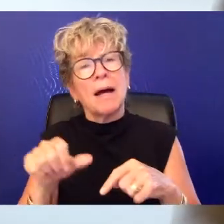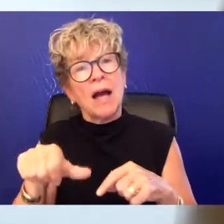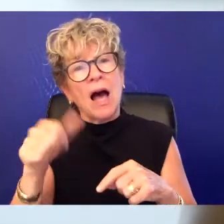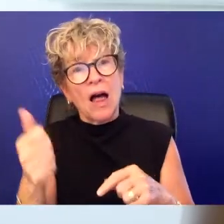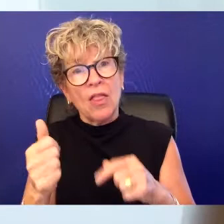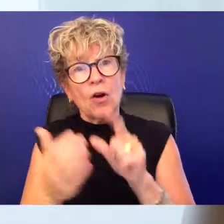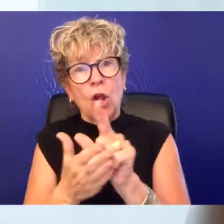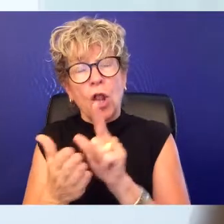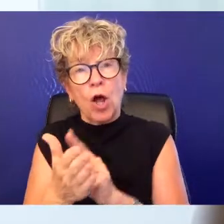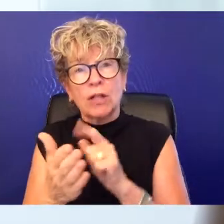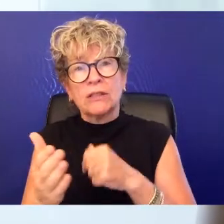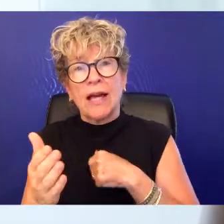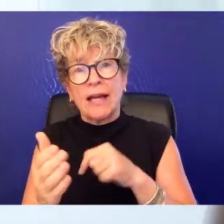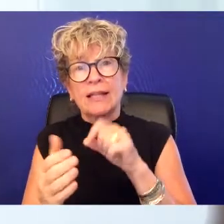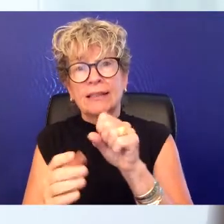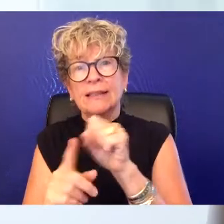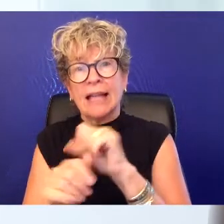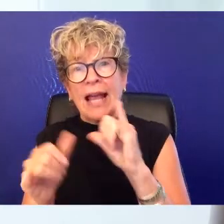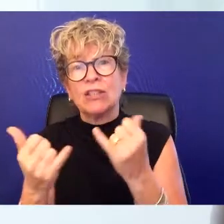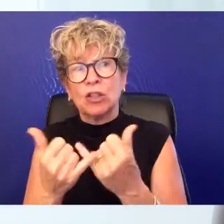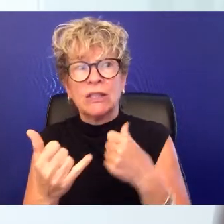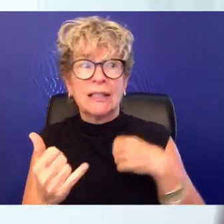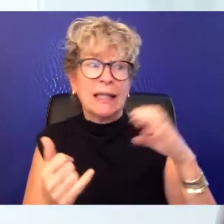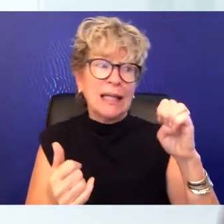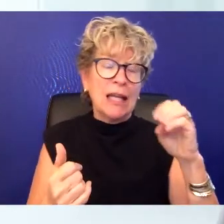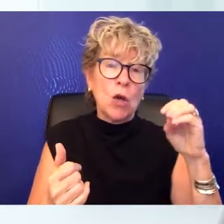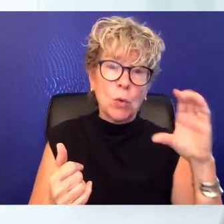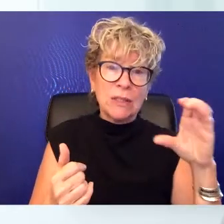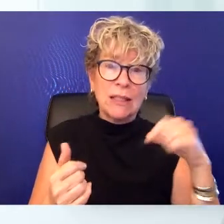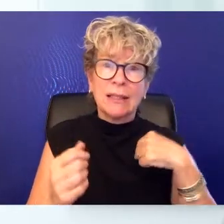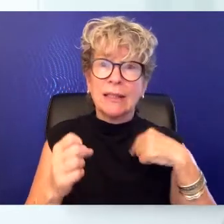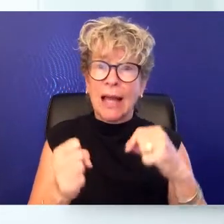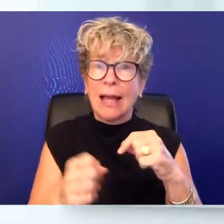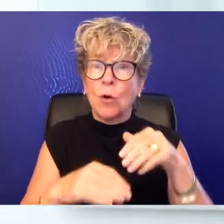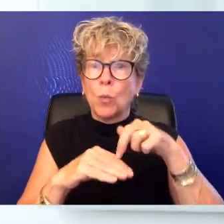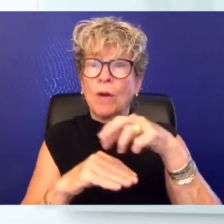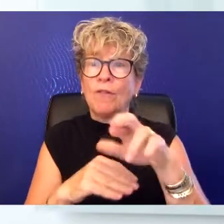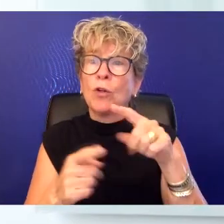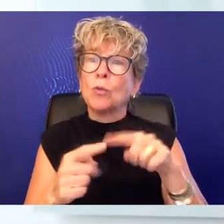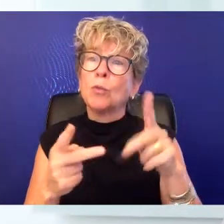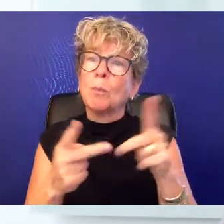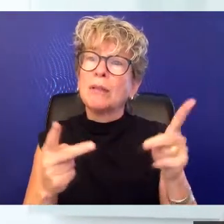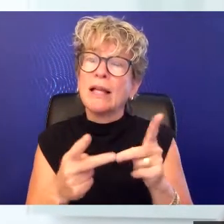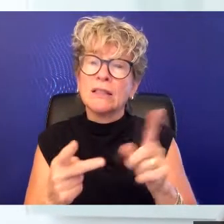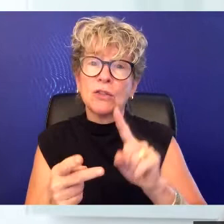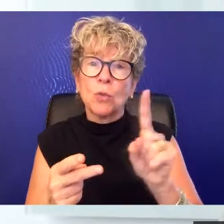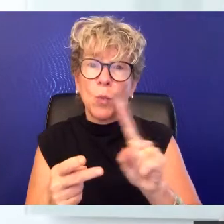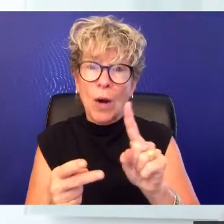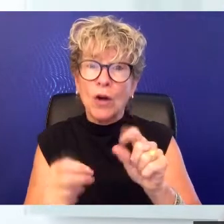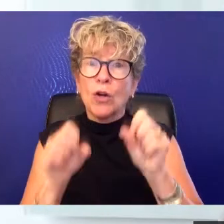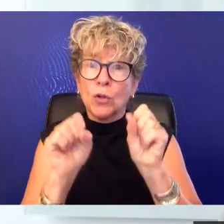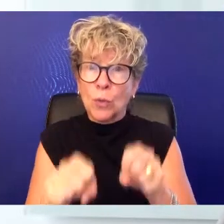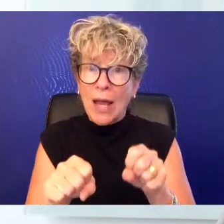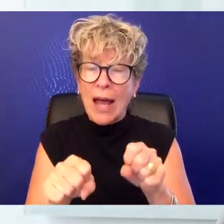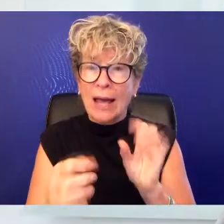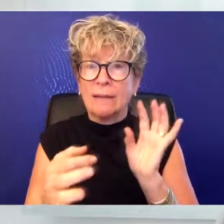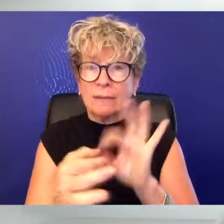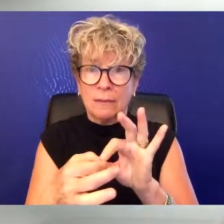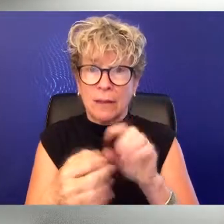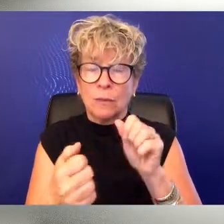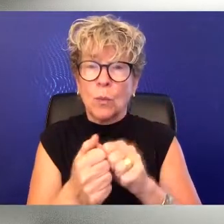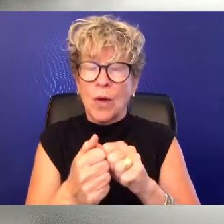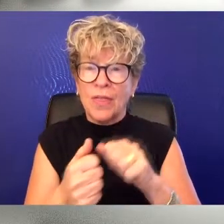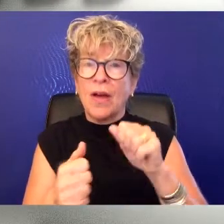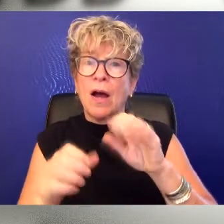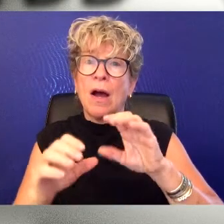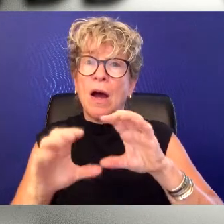EEOC field offices can also refer you to agencies that enforce state and local laws. You can reach the EEOC by